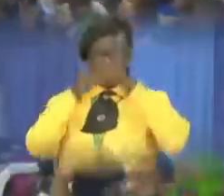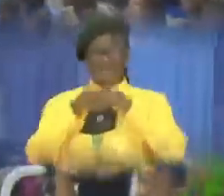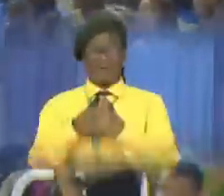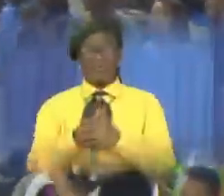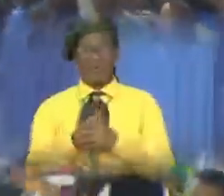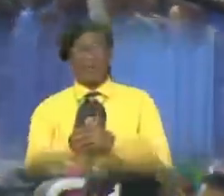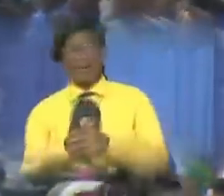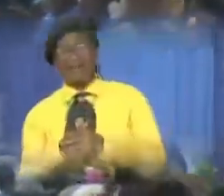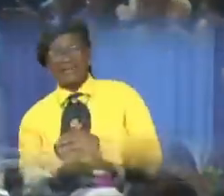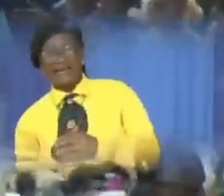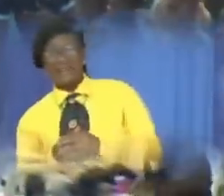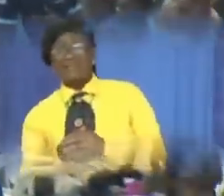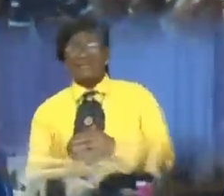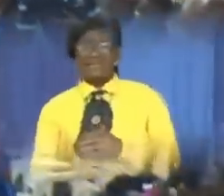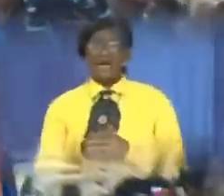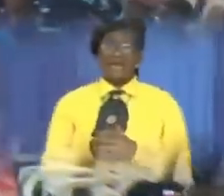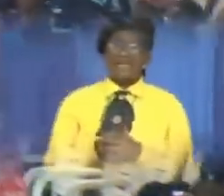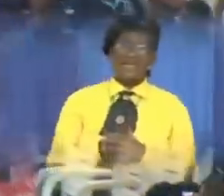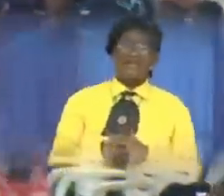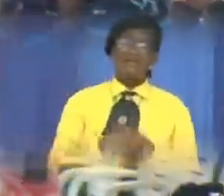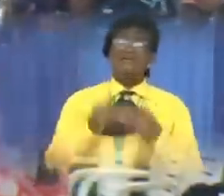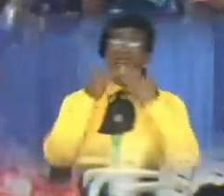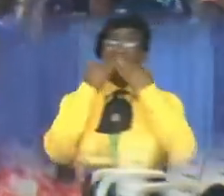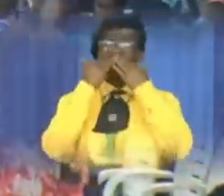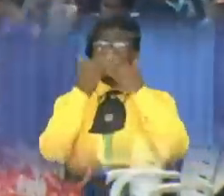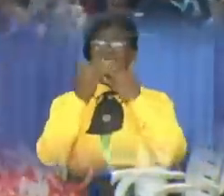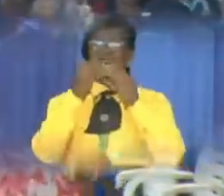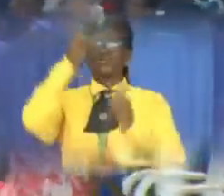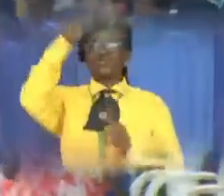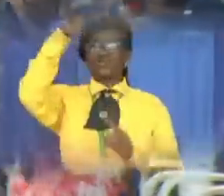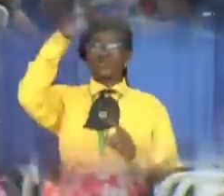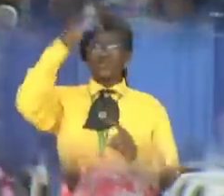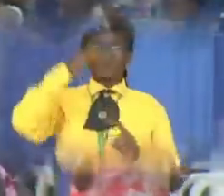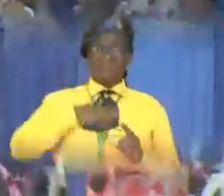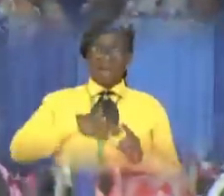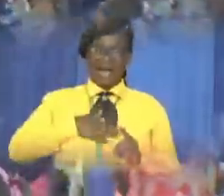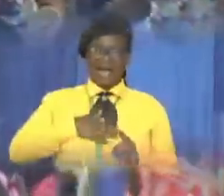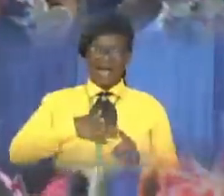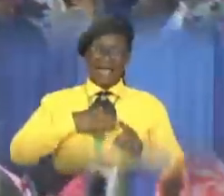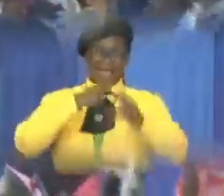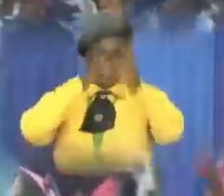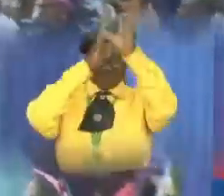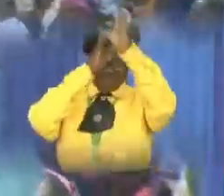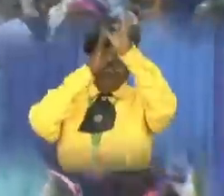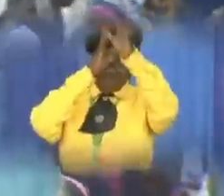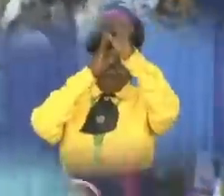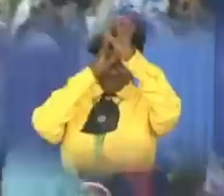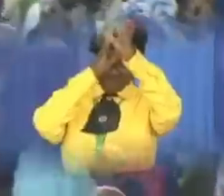Thank you, Father.